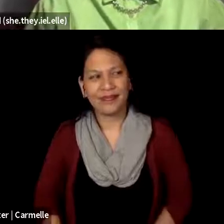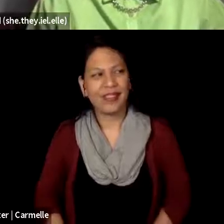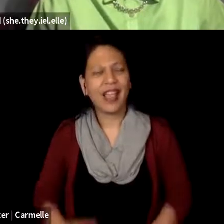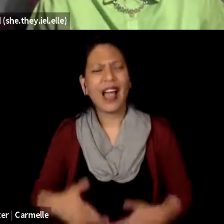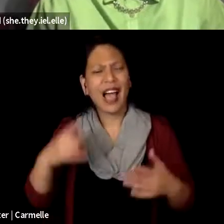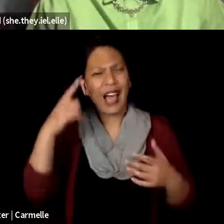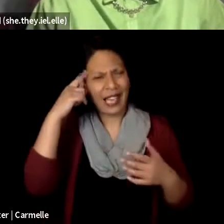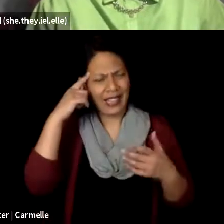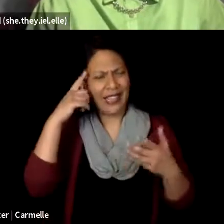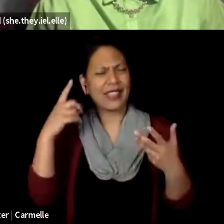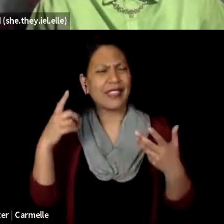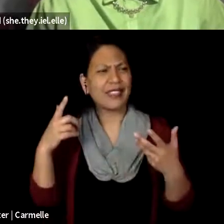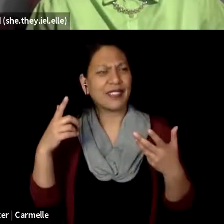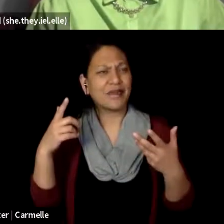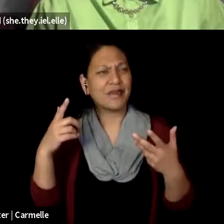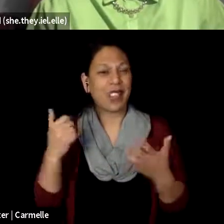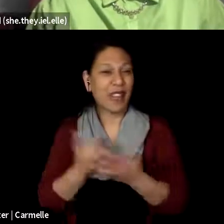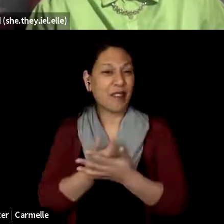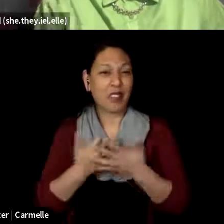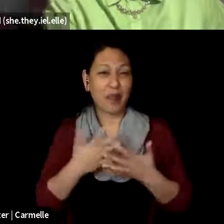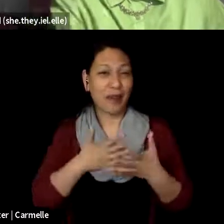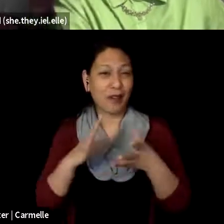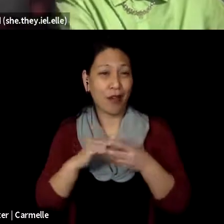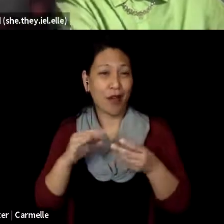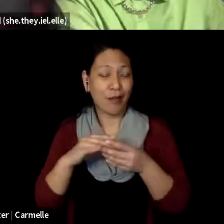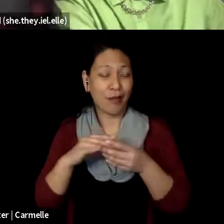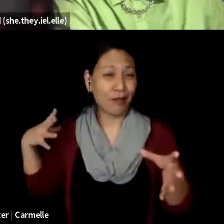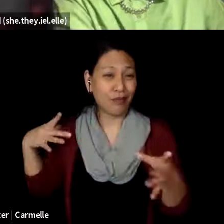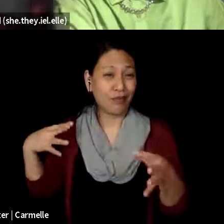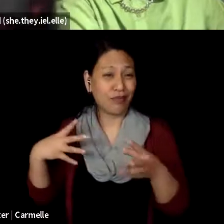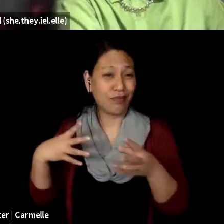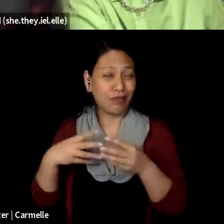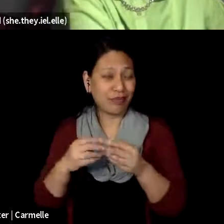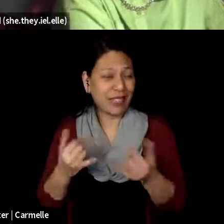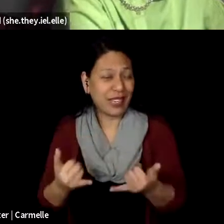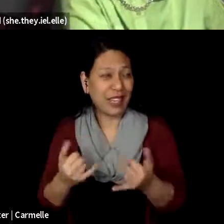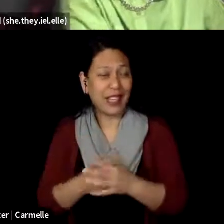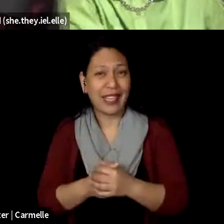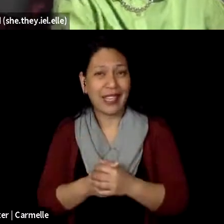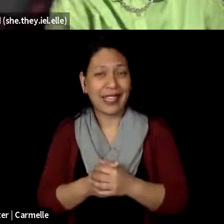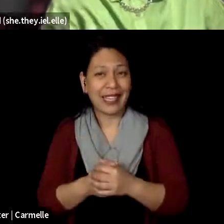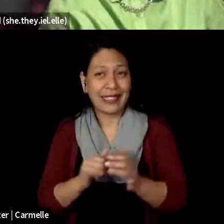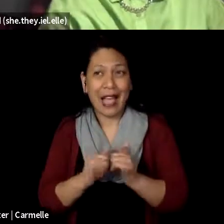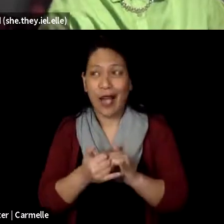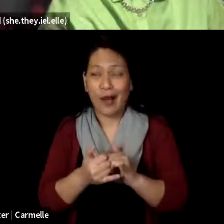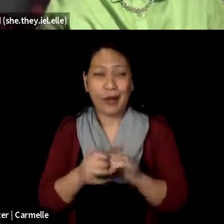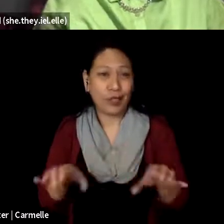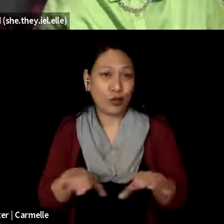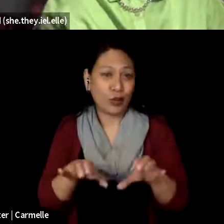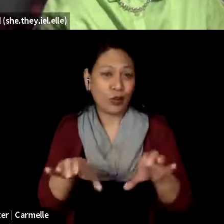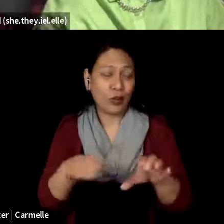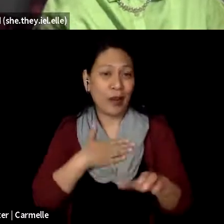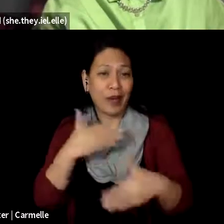I think I've already, everything I've really talked about today is really kind of how I implement that. And